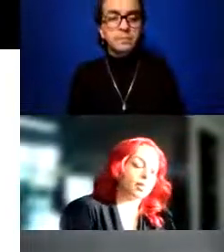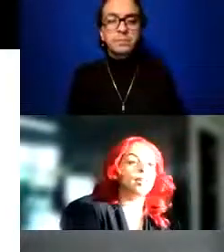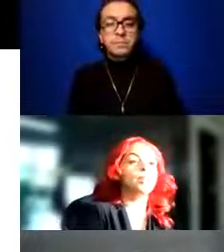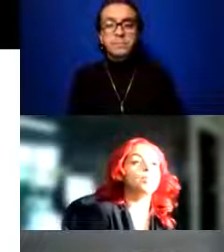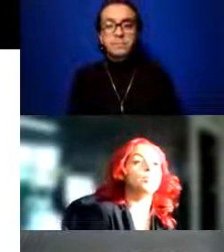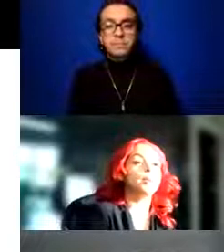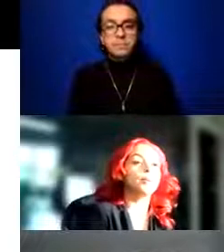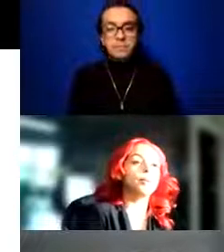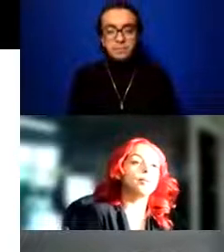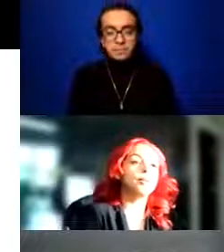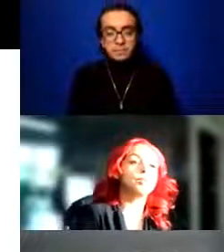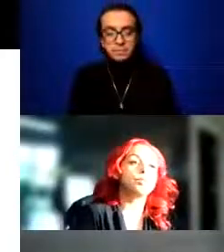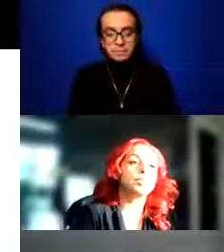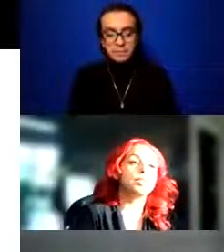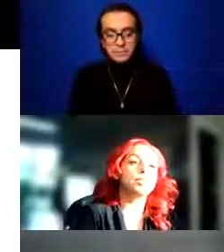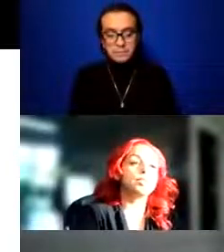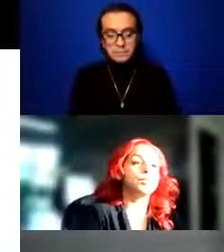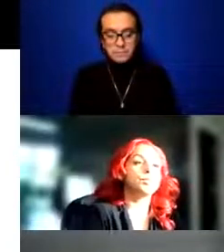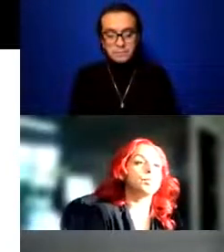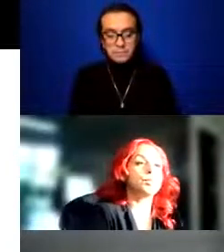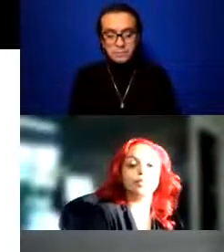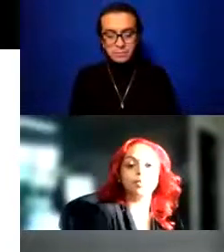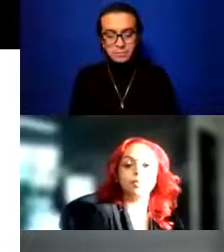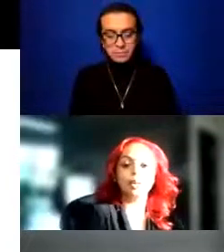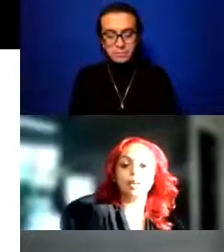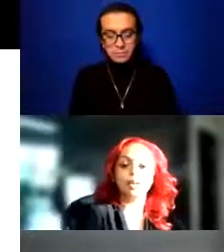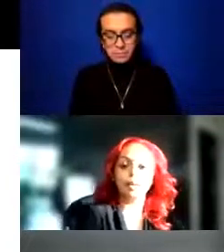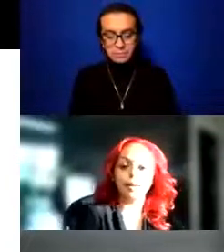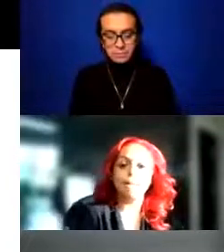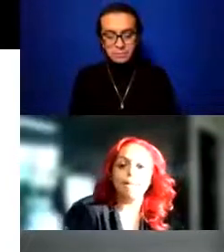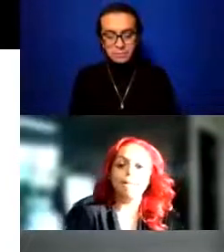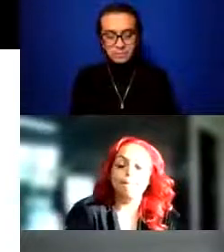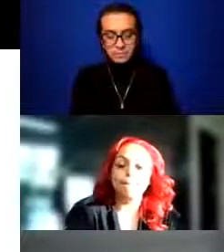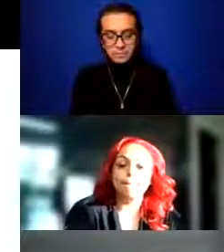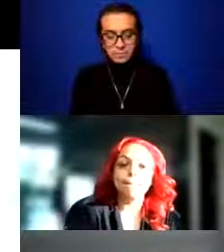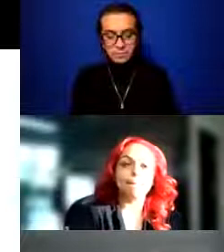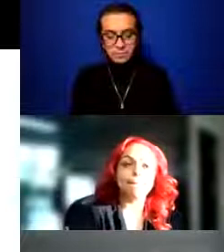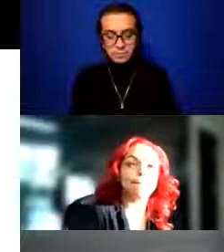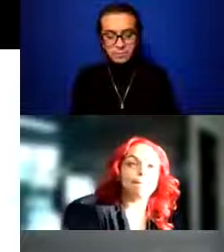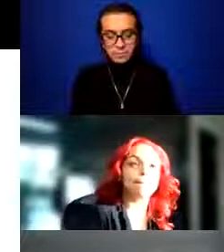Okay. So now we're going to transition. Yo tengo una pregunta. I have a question.